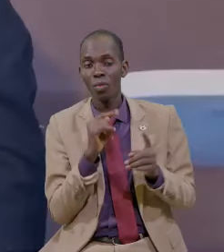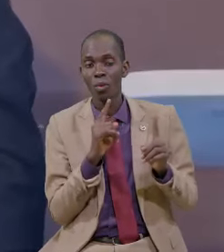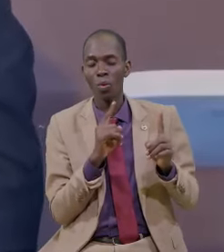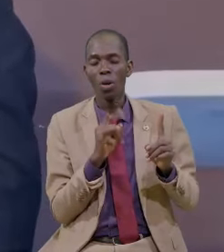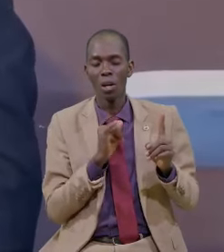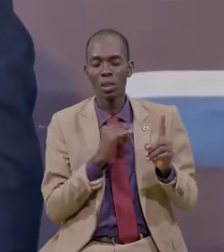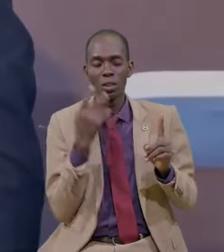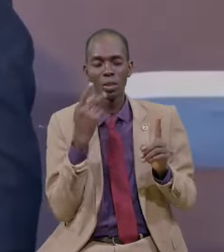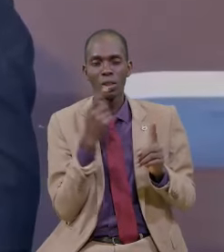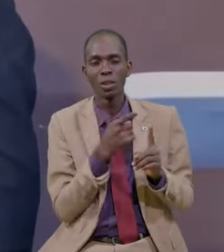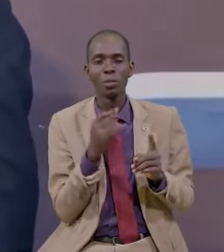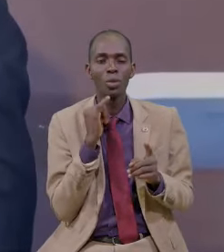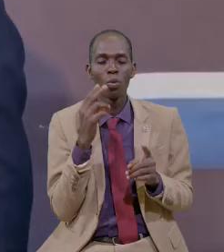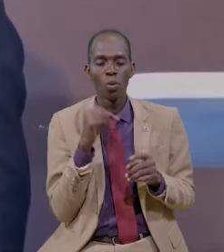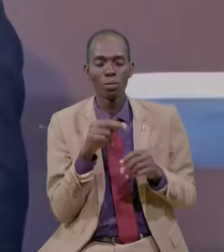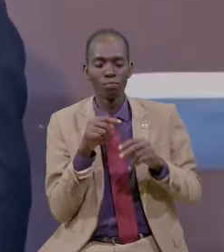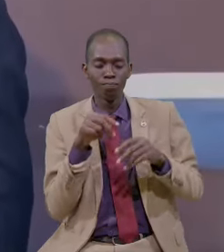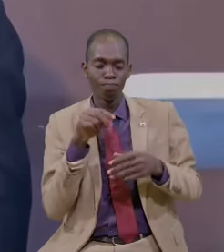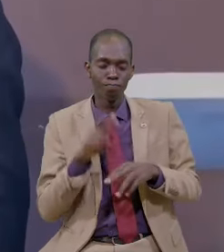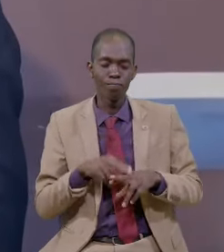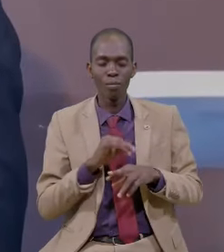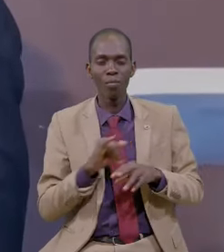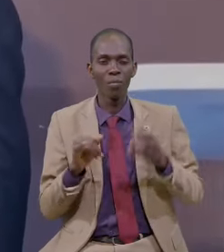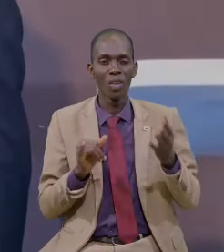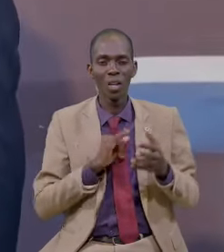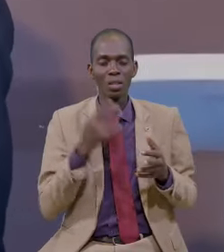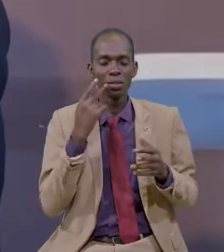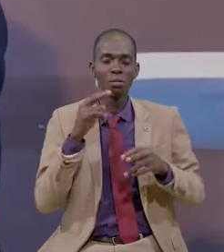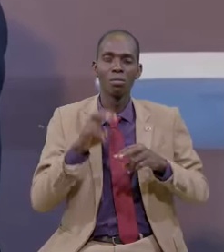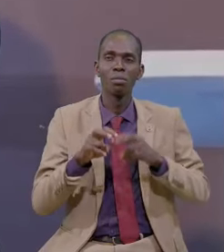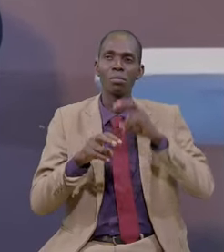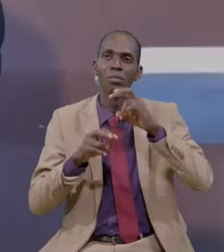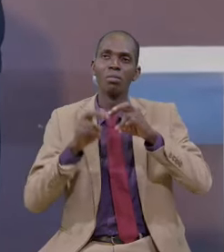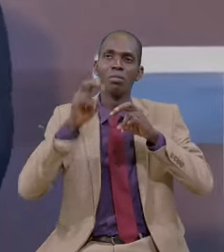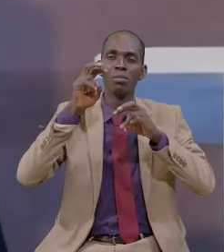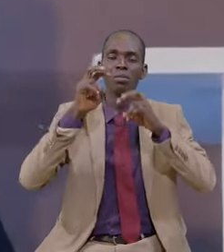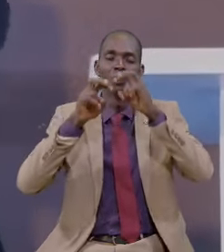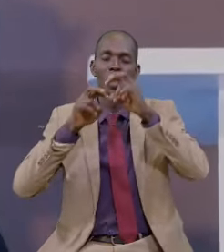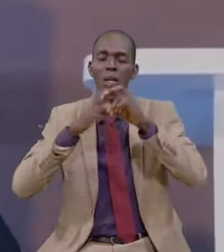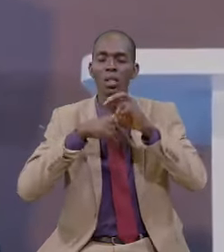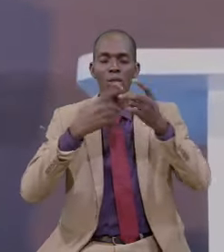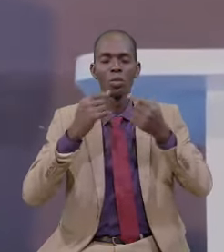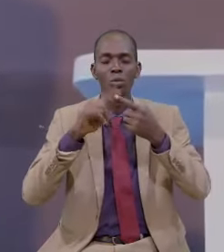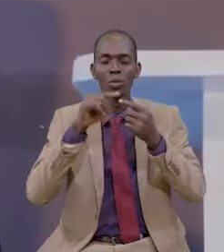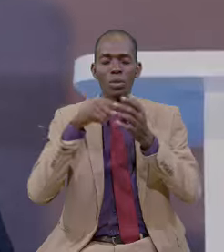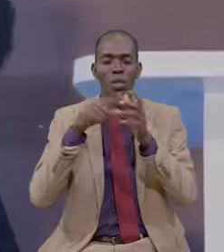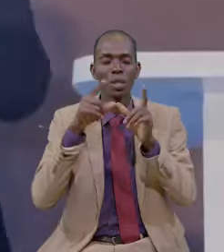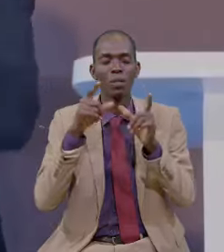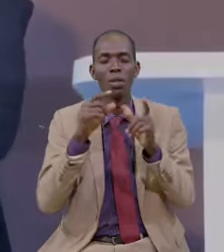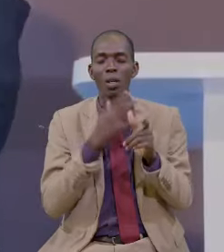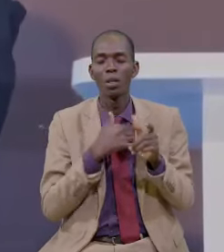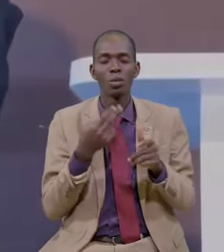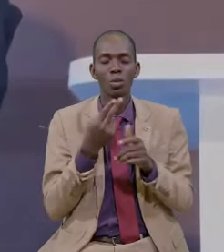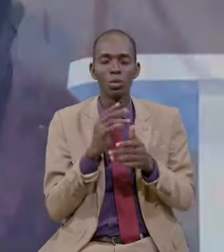was down there. I see him coming up and climbing up. And then he comes to this level and the Holy Ghost will join